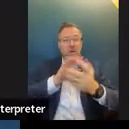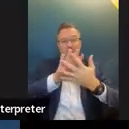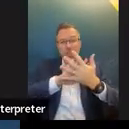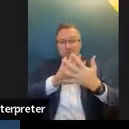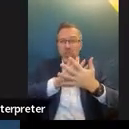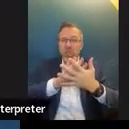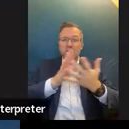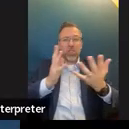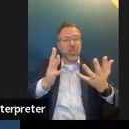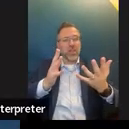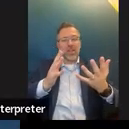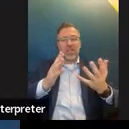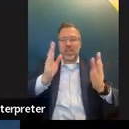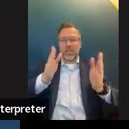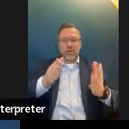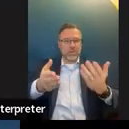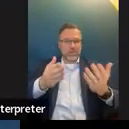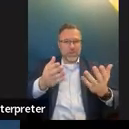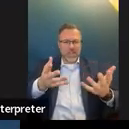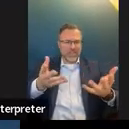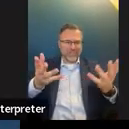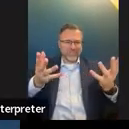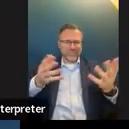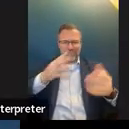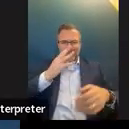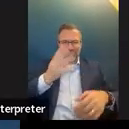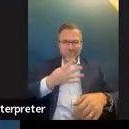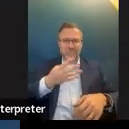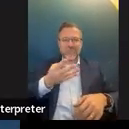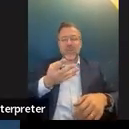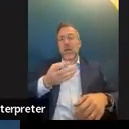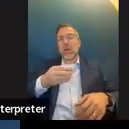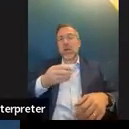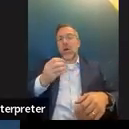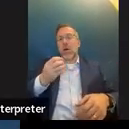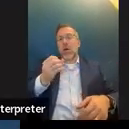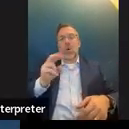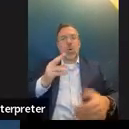they might not take the data at all, or